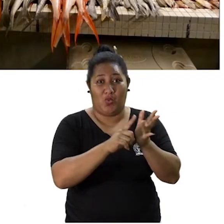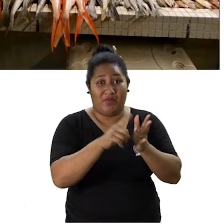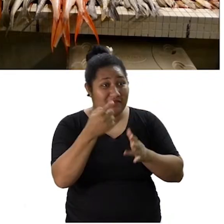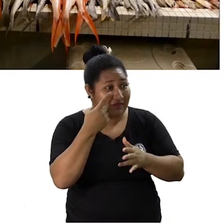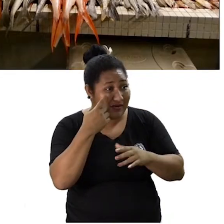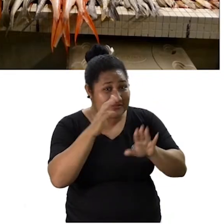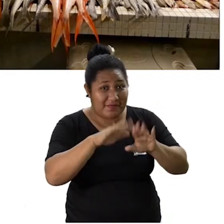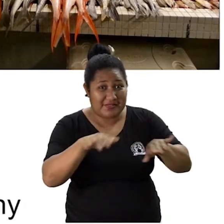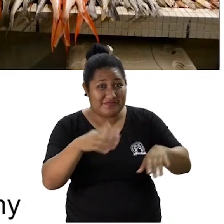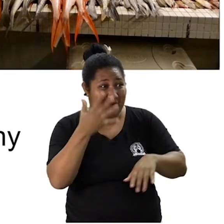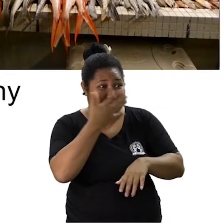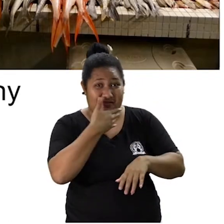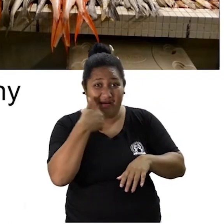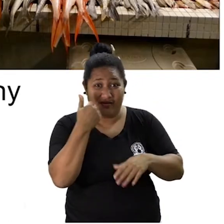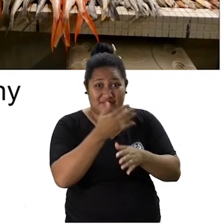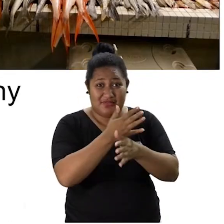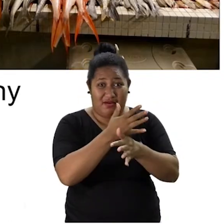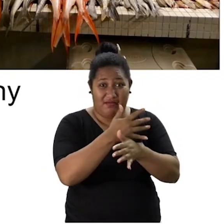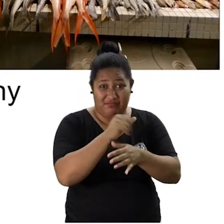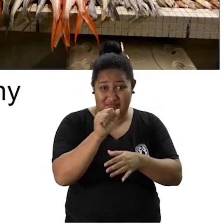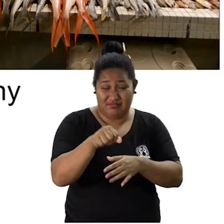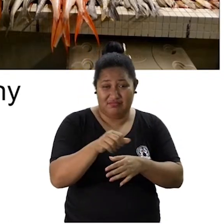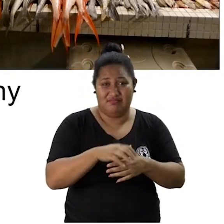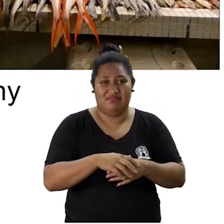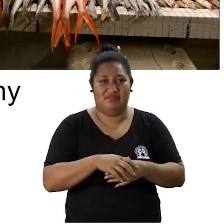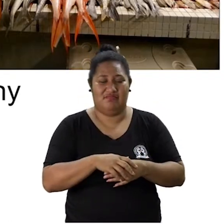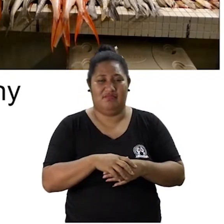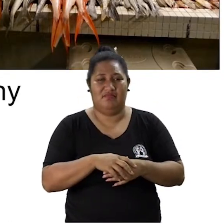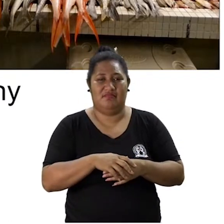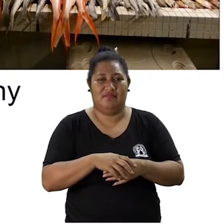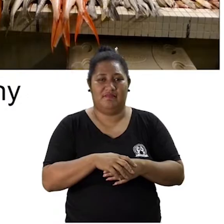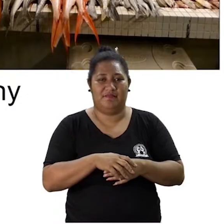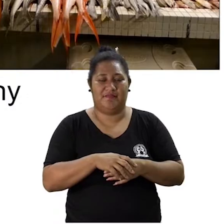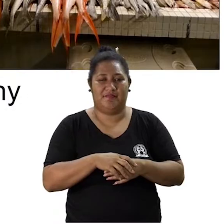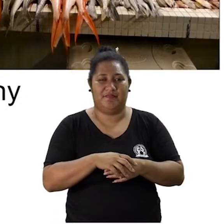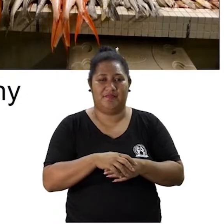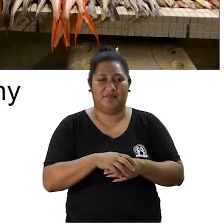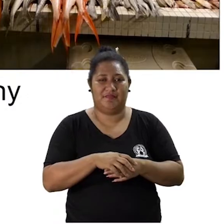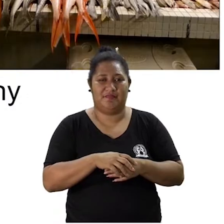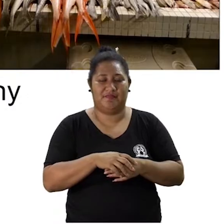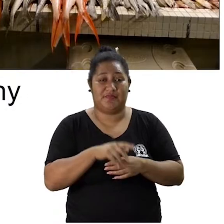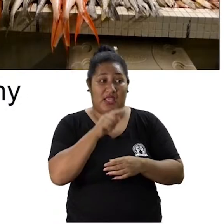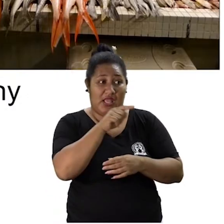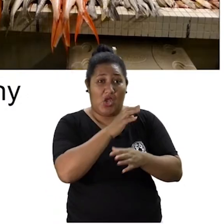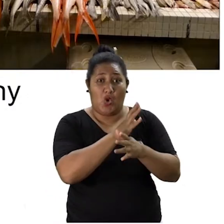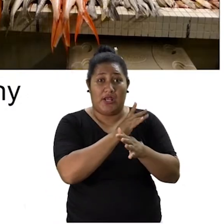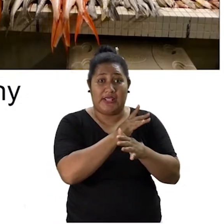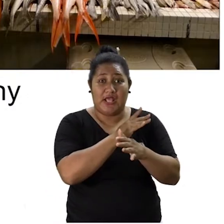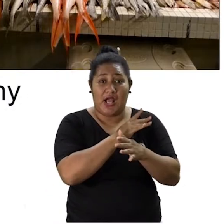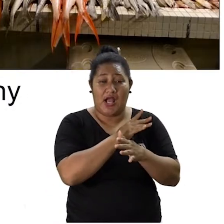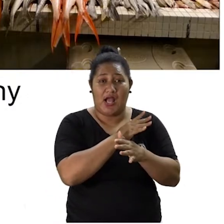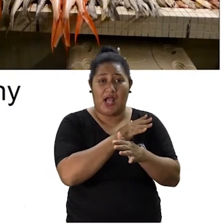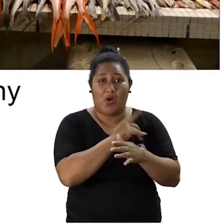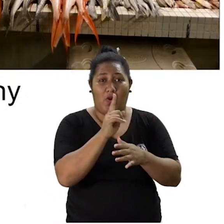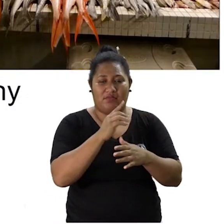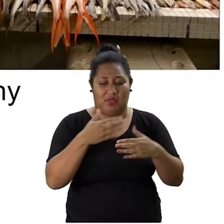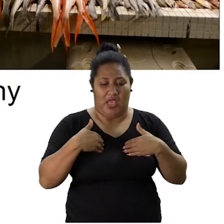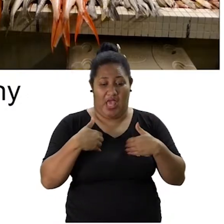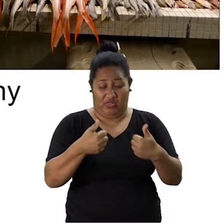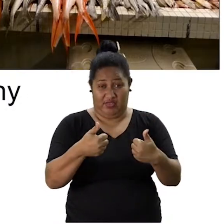eta mai tile mana o ia ia. Yeah. O le ia, it's